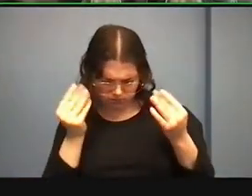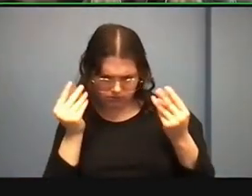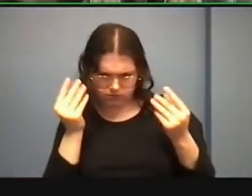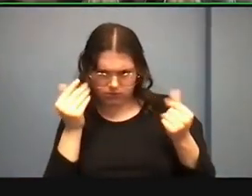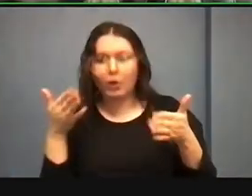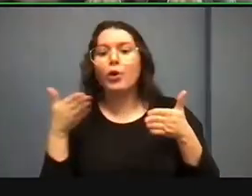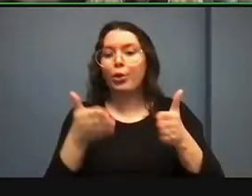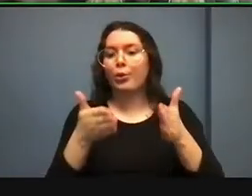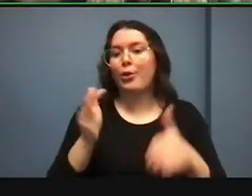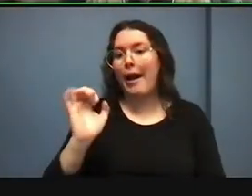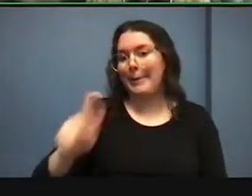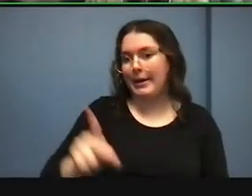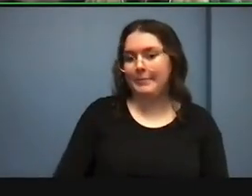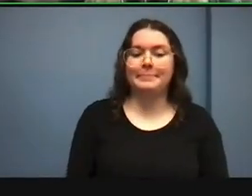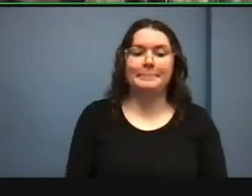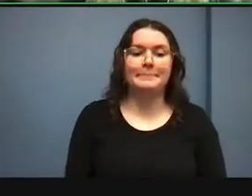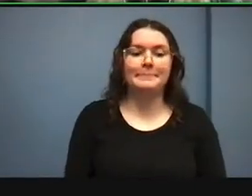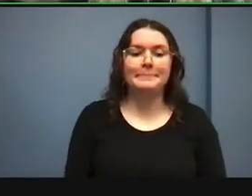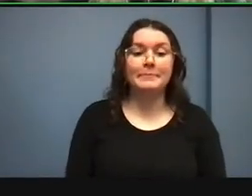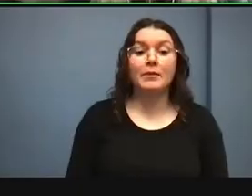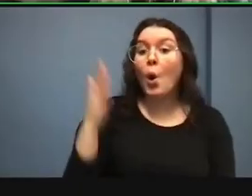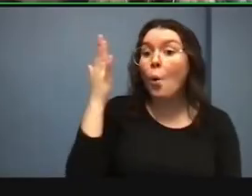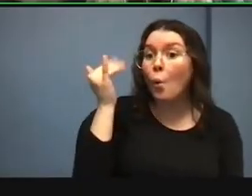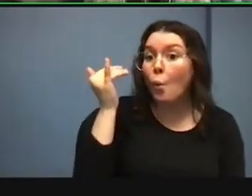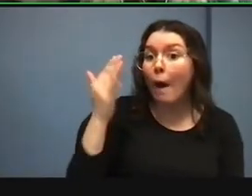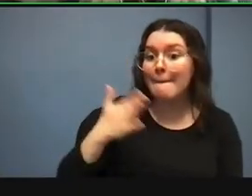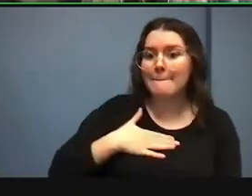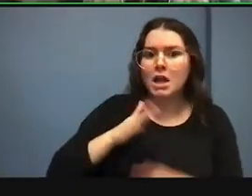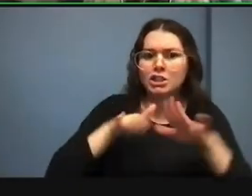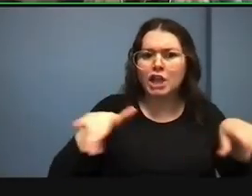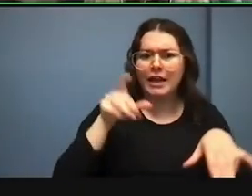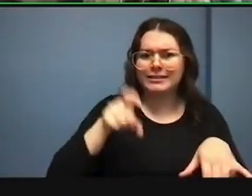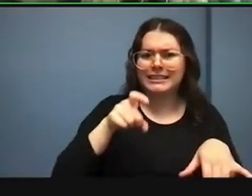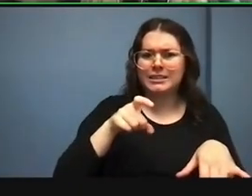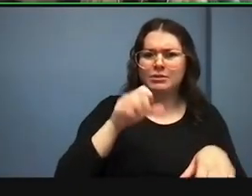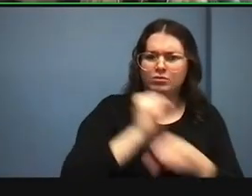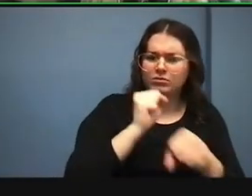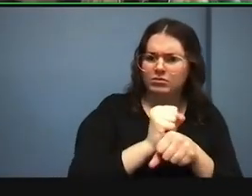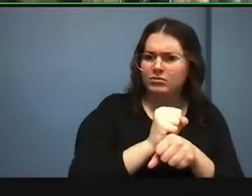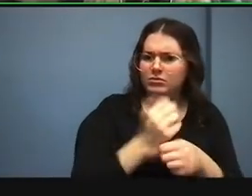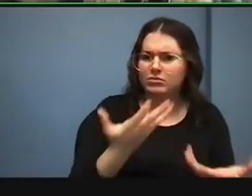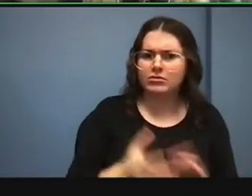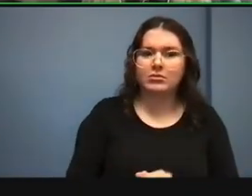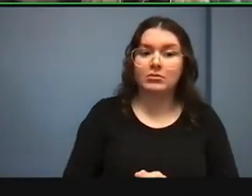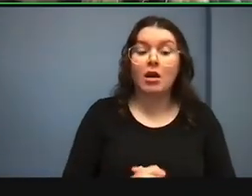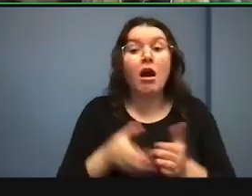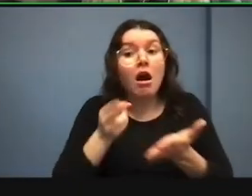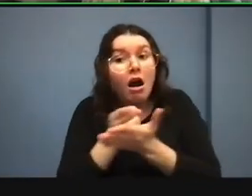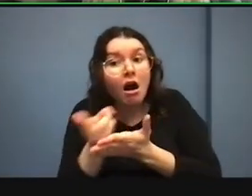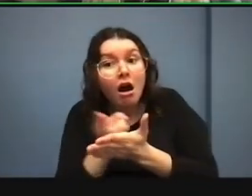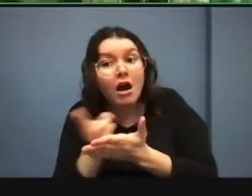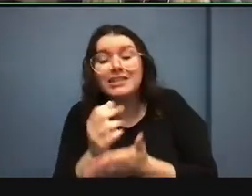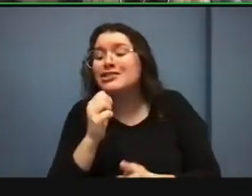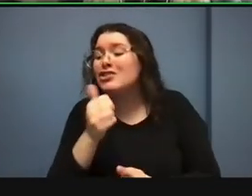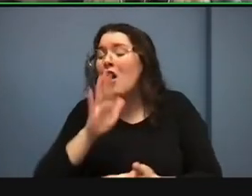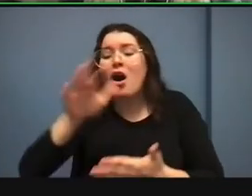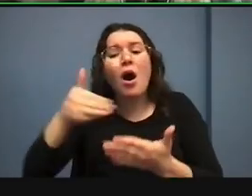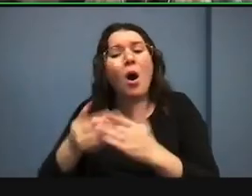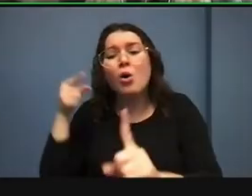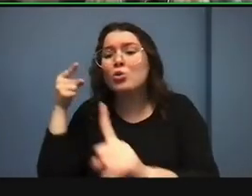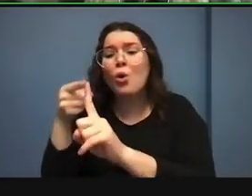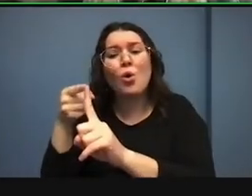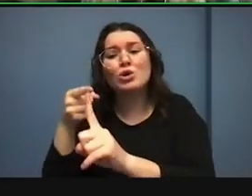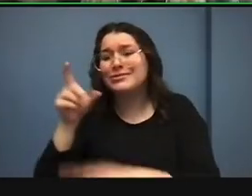IEP. Why does my child need to be working on this goal? Honestly, not all goals are